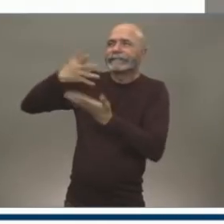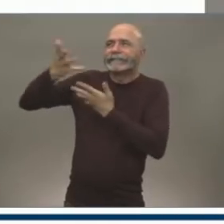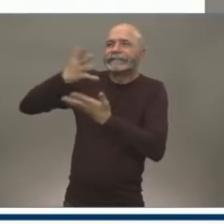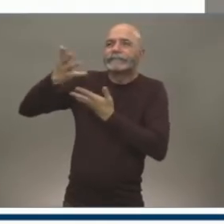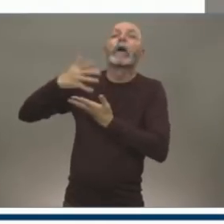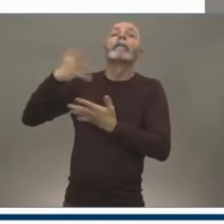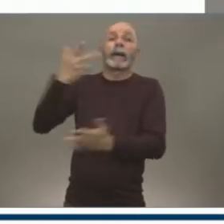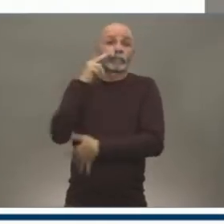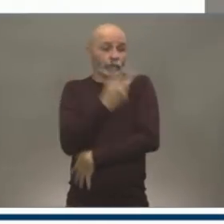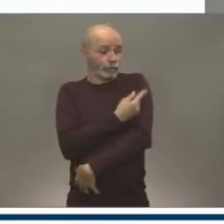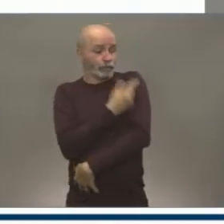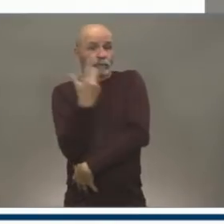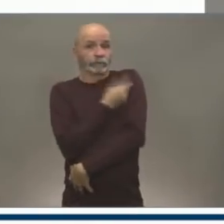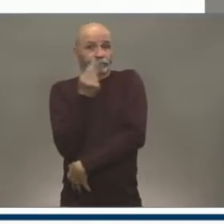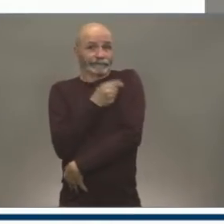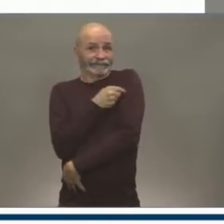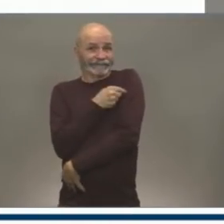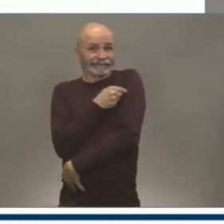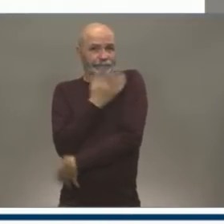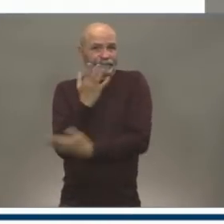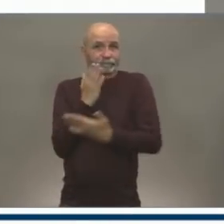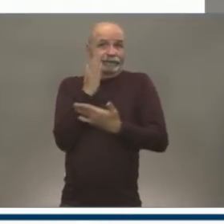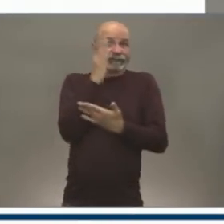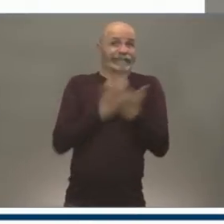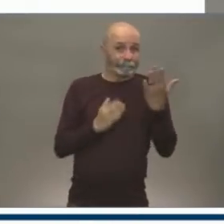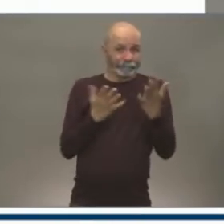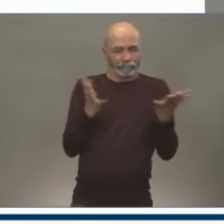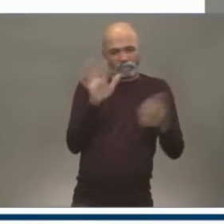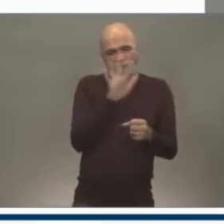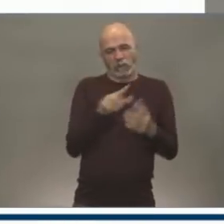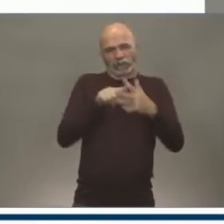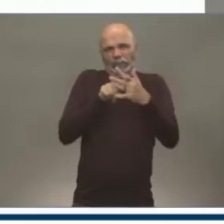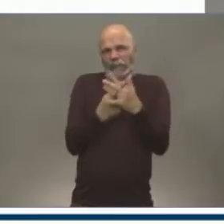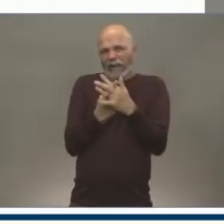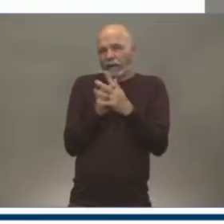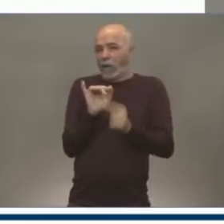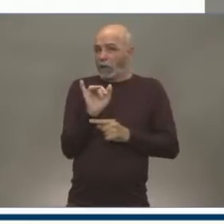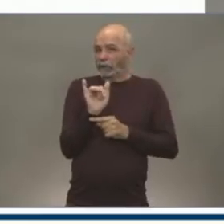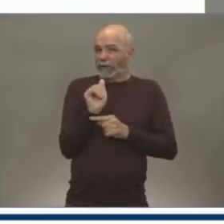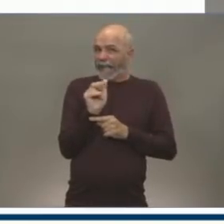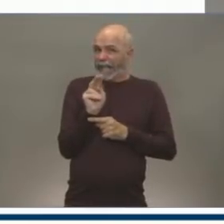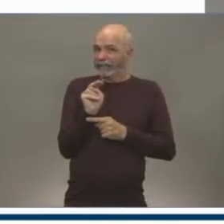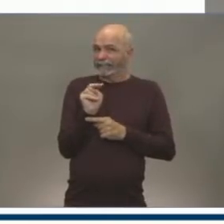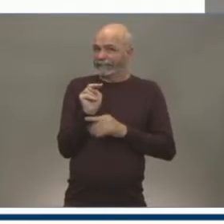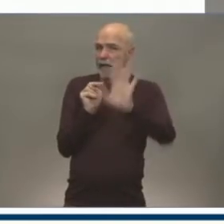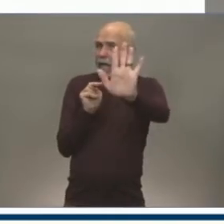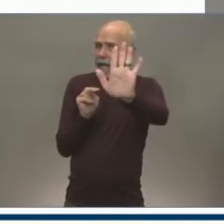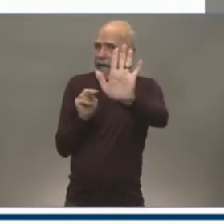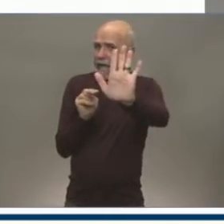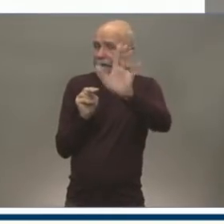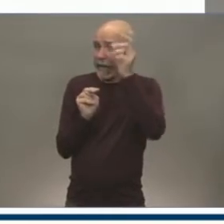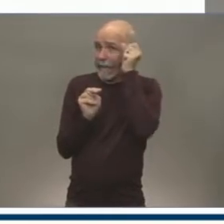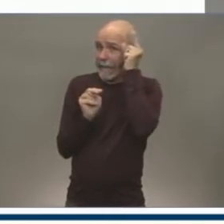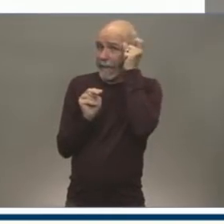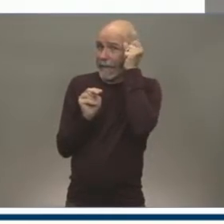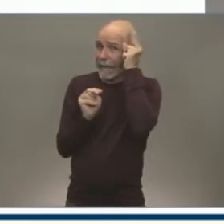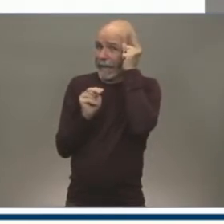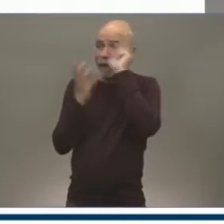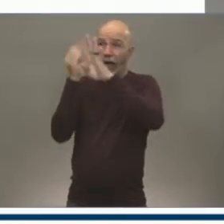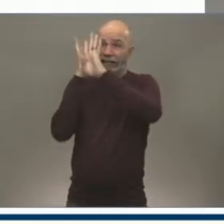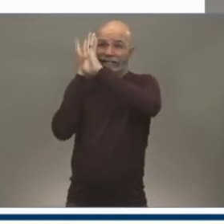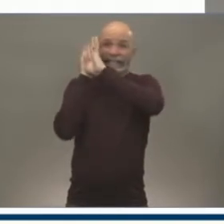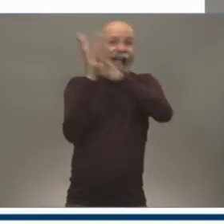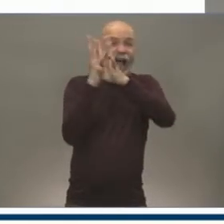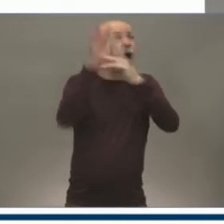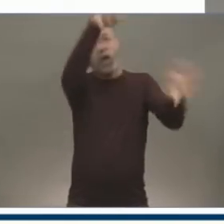January. But I need to be clear, we are expecting very small amounts to begin with. So it's